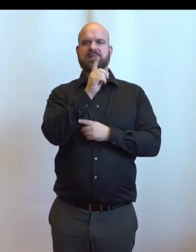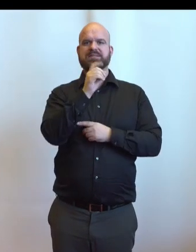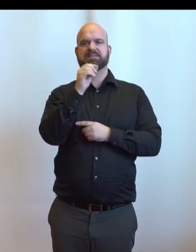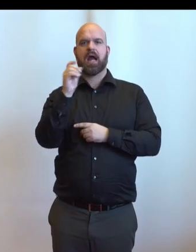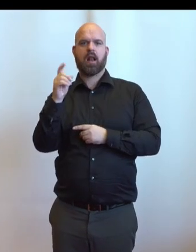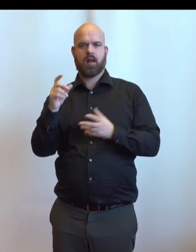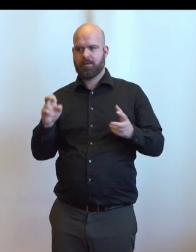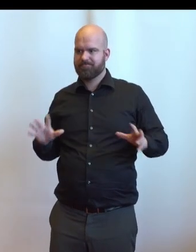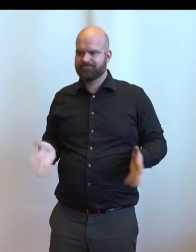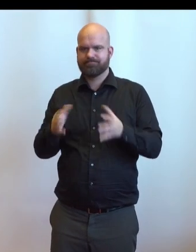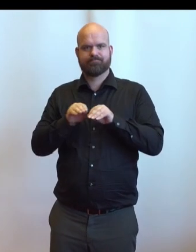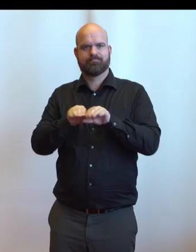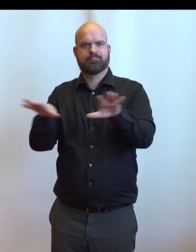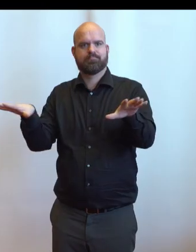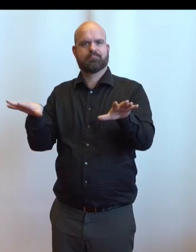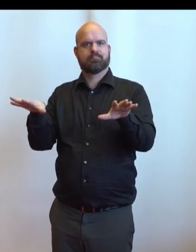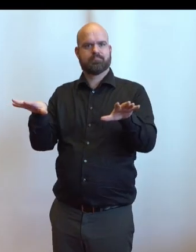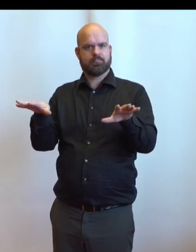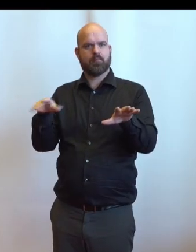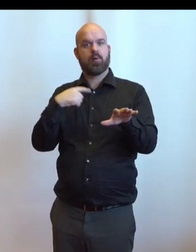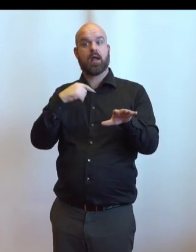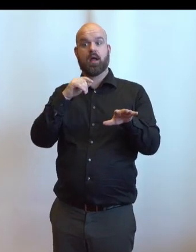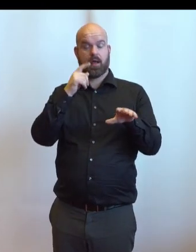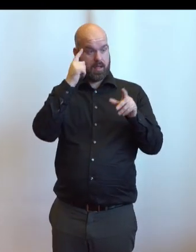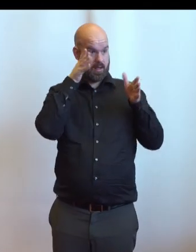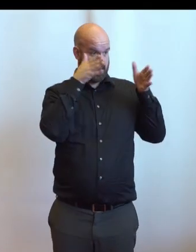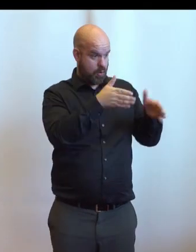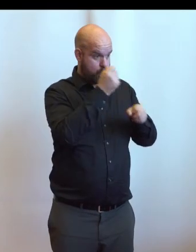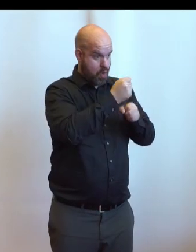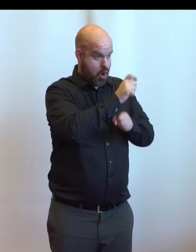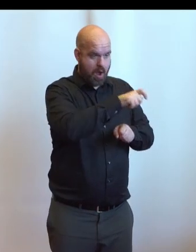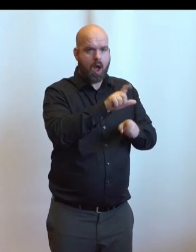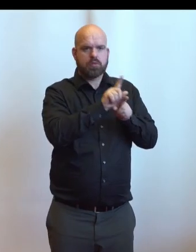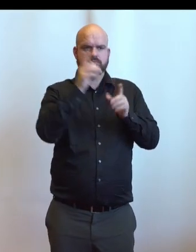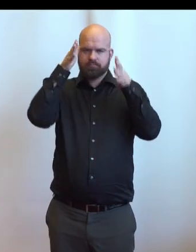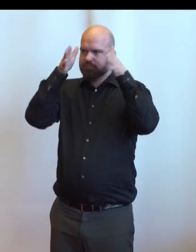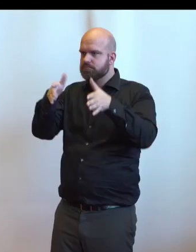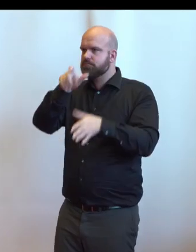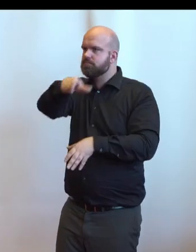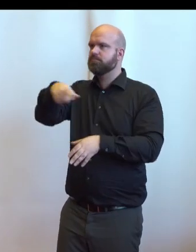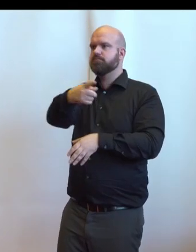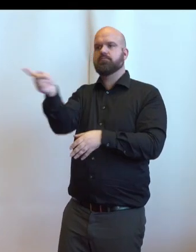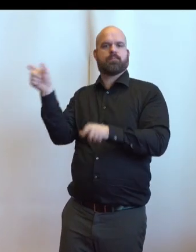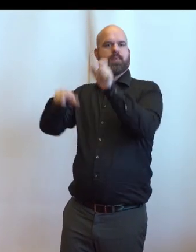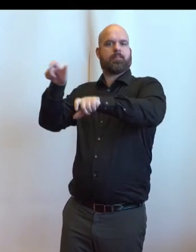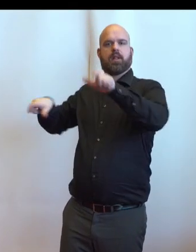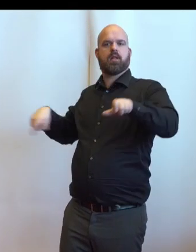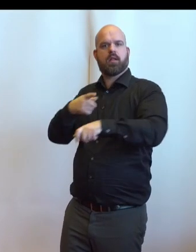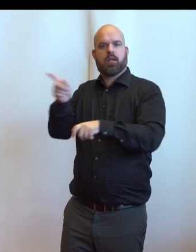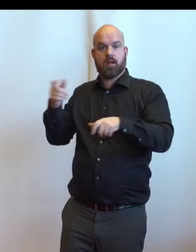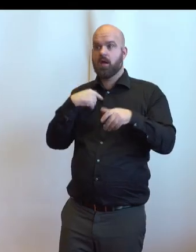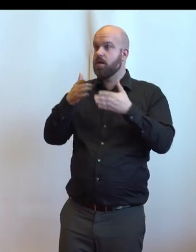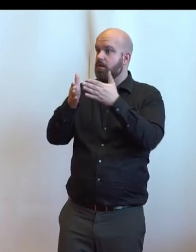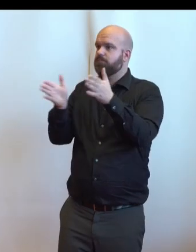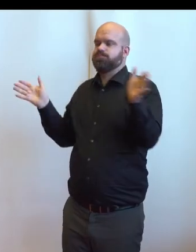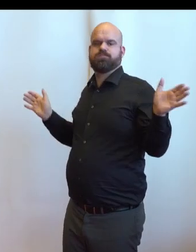market. And so it makes not only from a human perspective or diversity perspective, business sense, but it makes